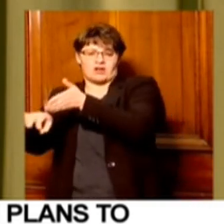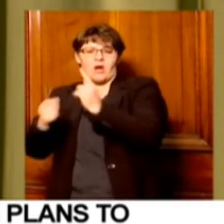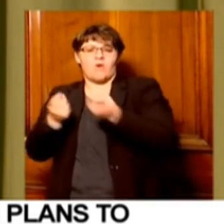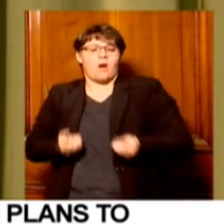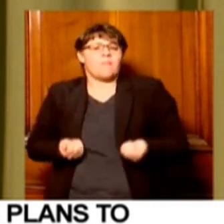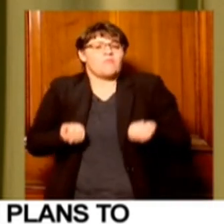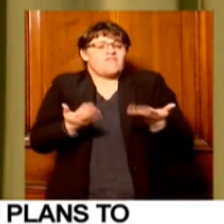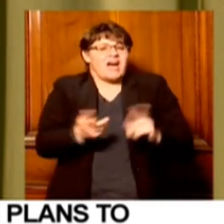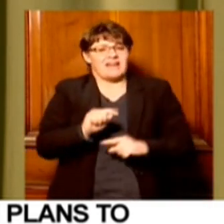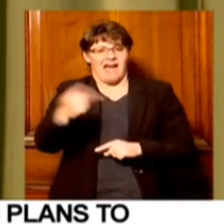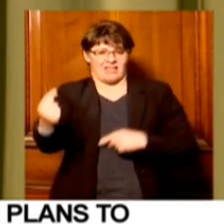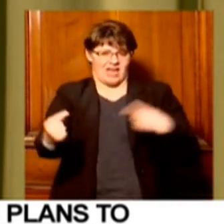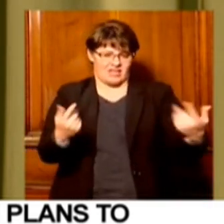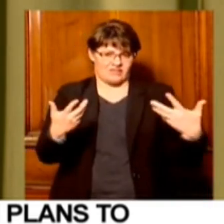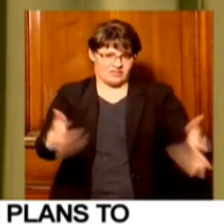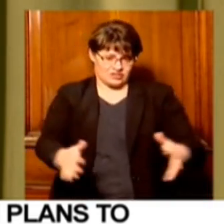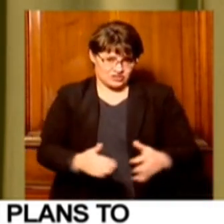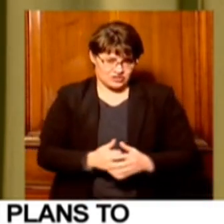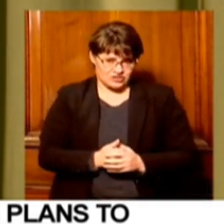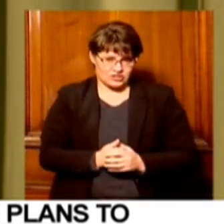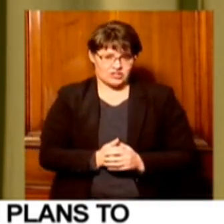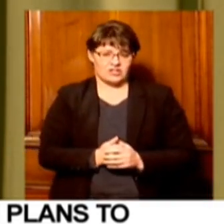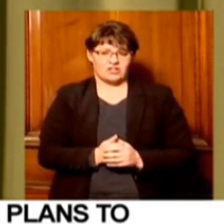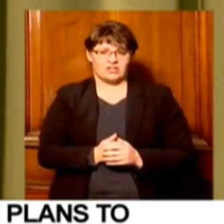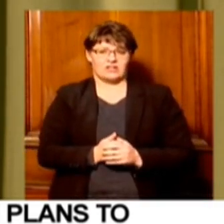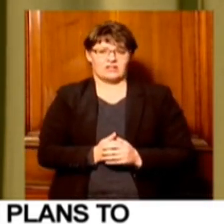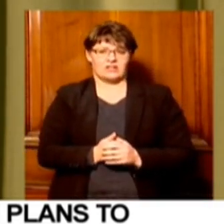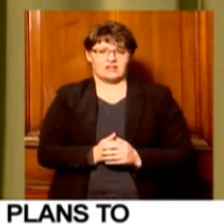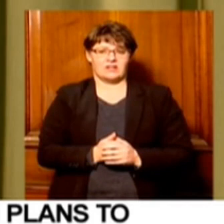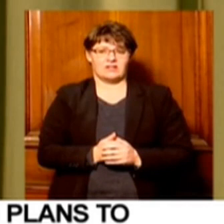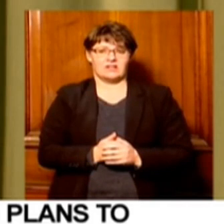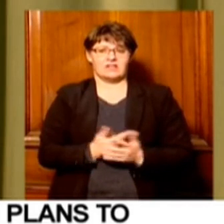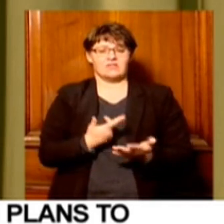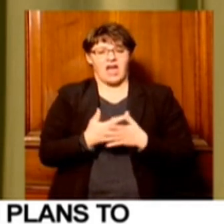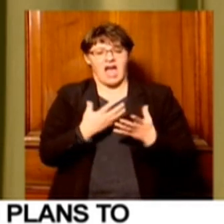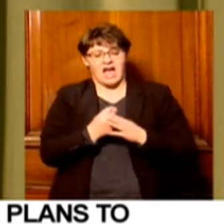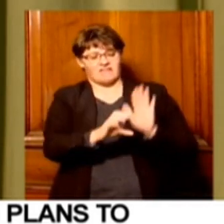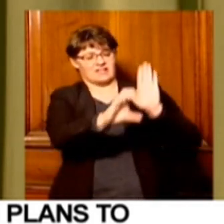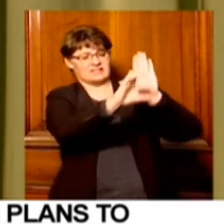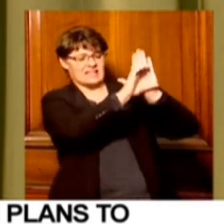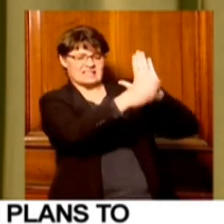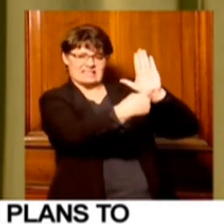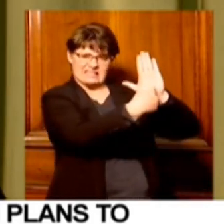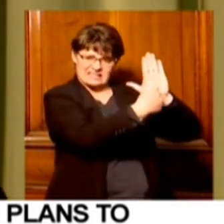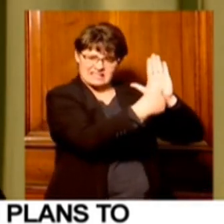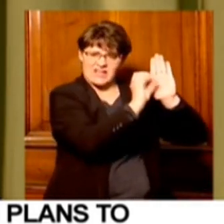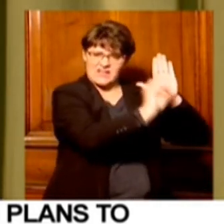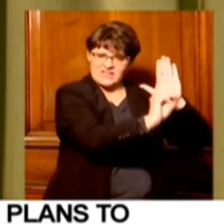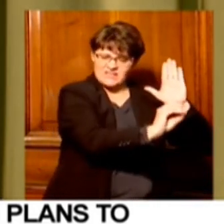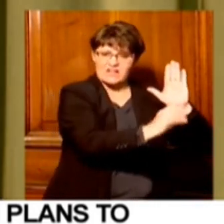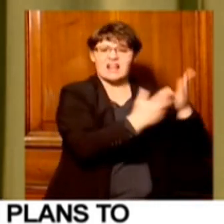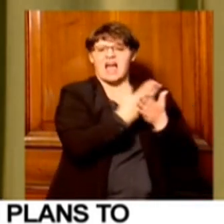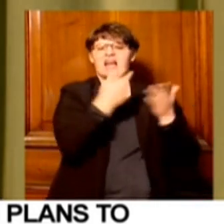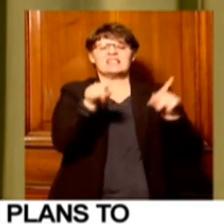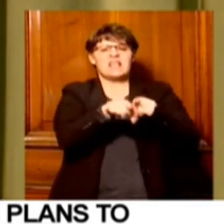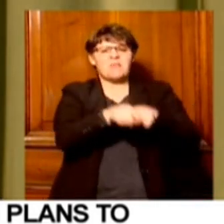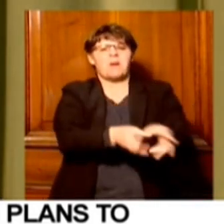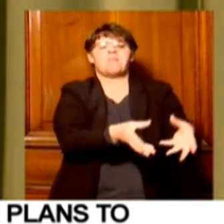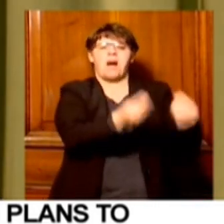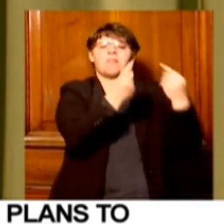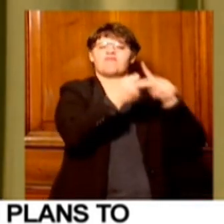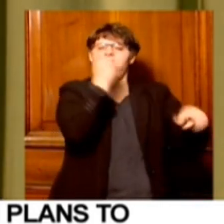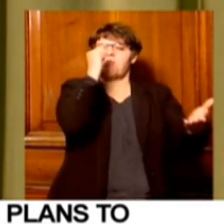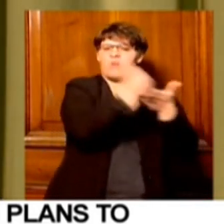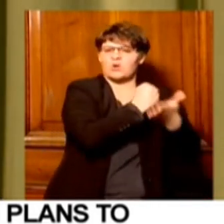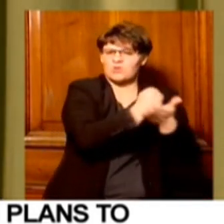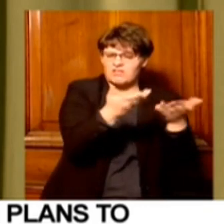providers, including for renewal of vehicles with vehicle discs with the post office, those services